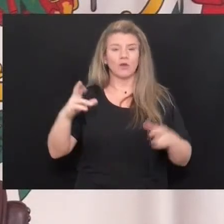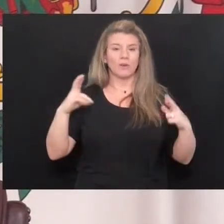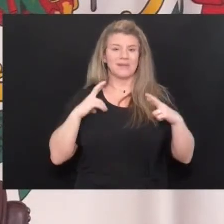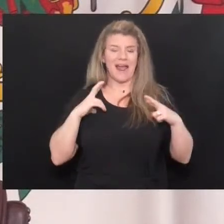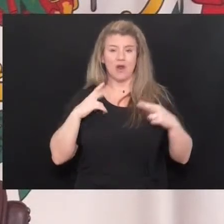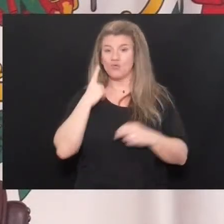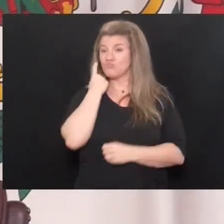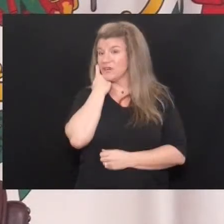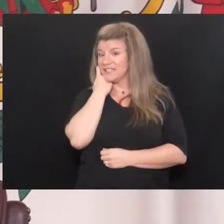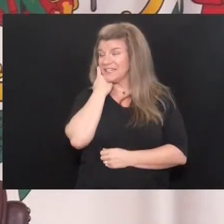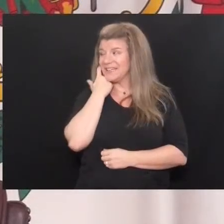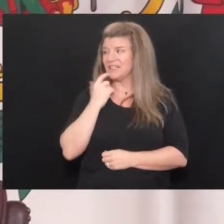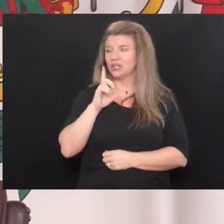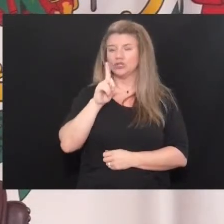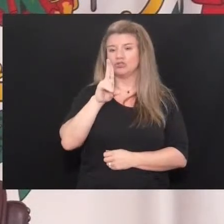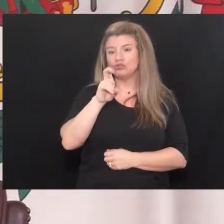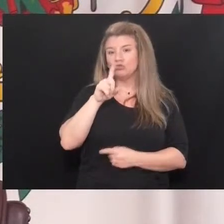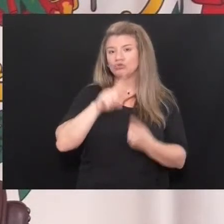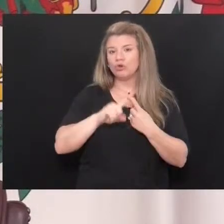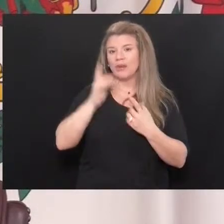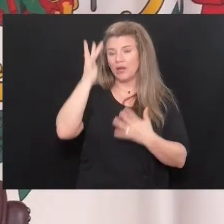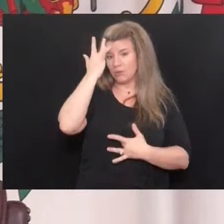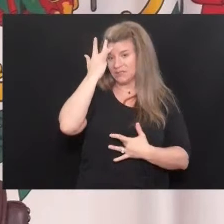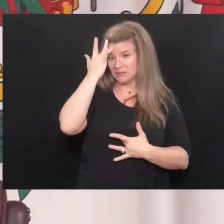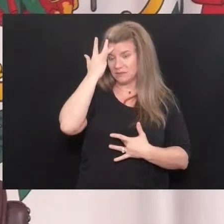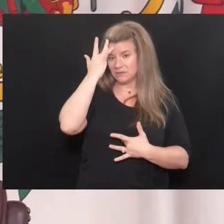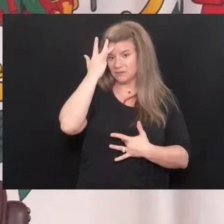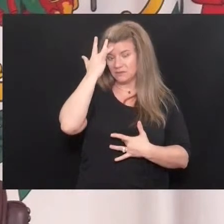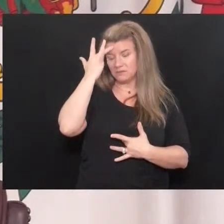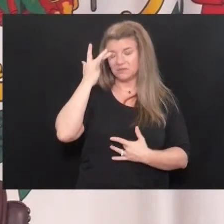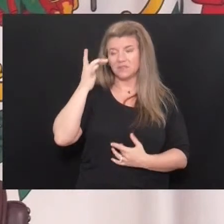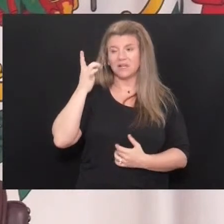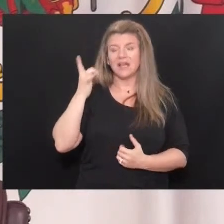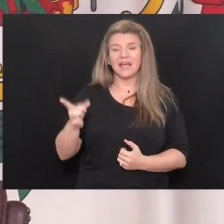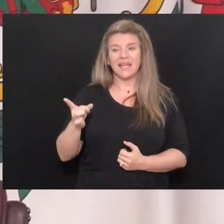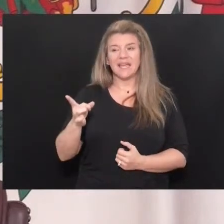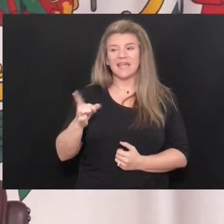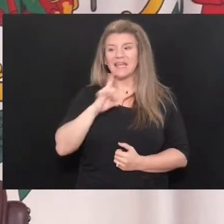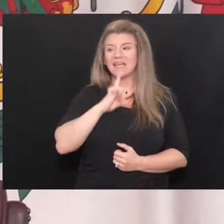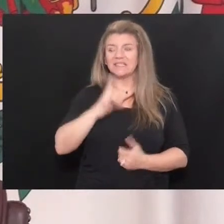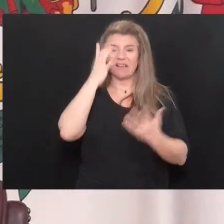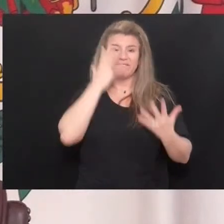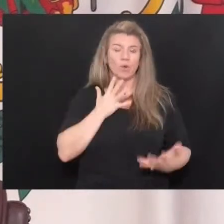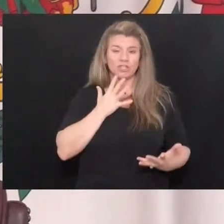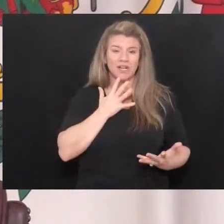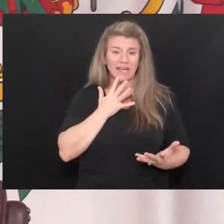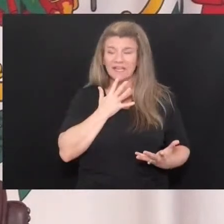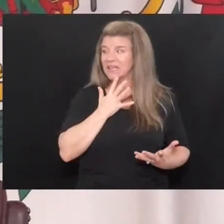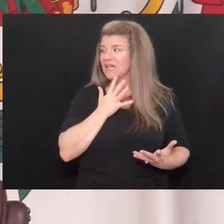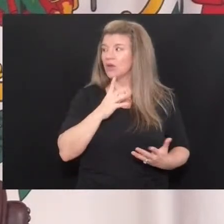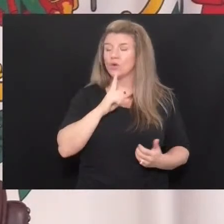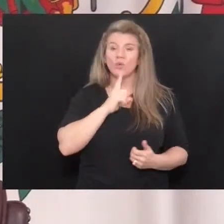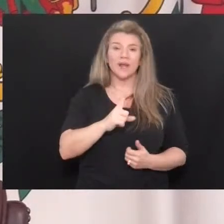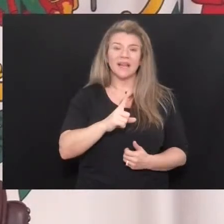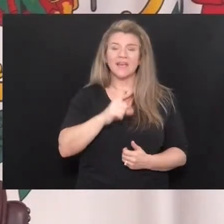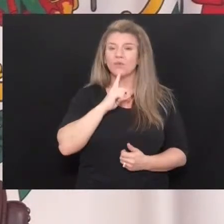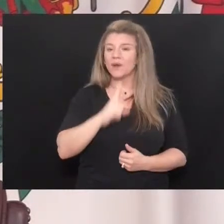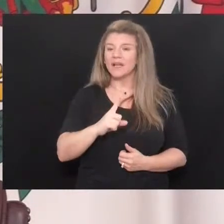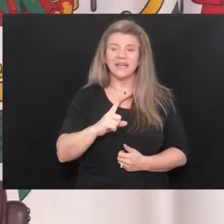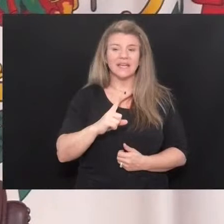just recently due to an illness. And he is unfortunately